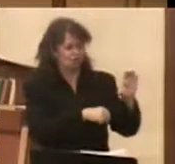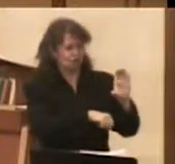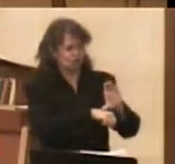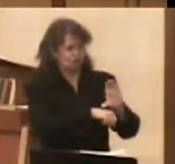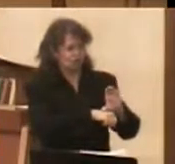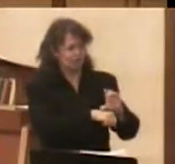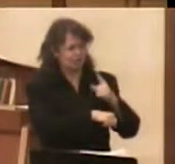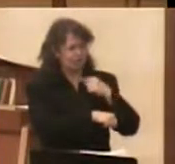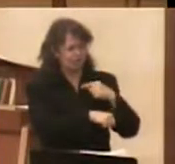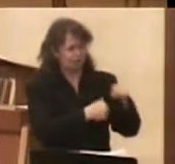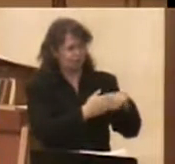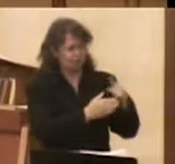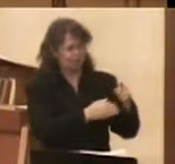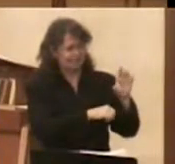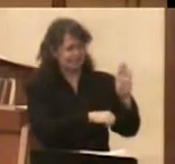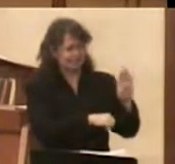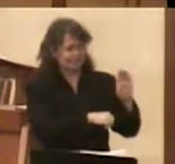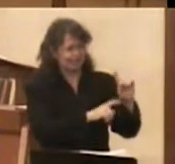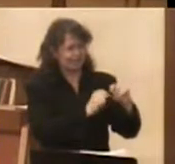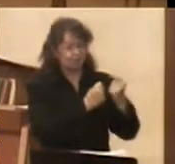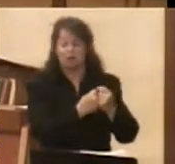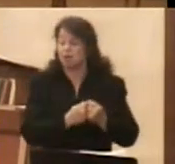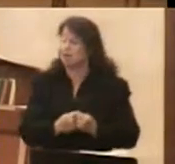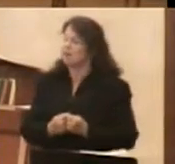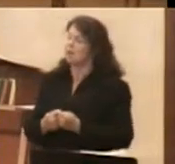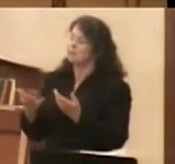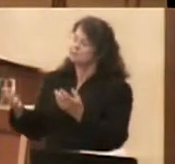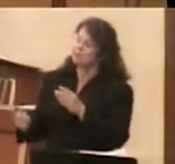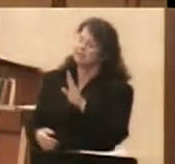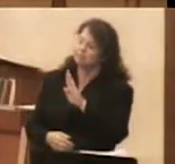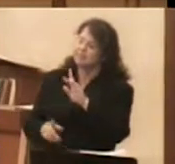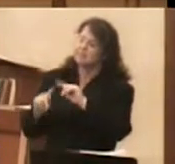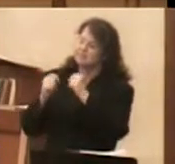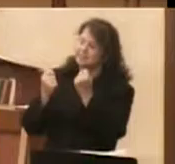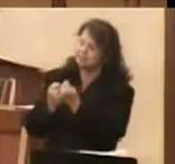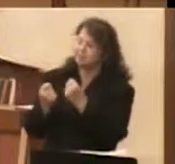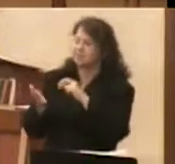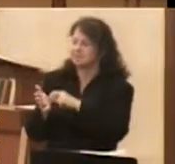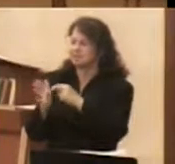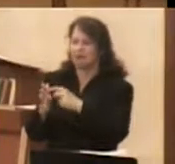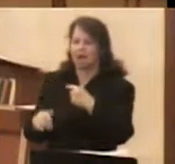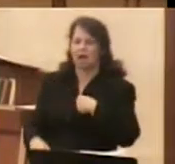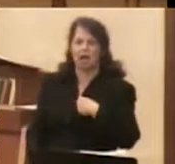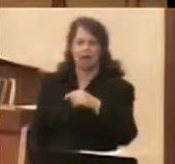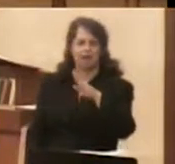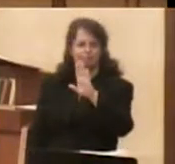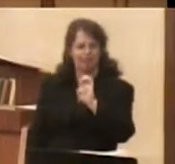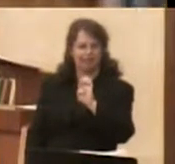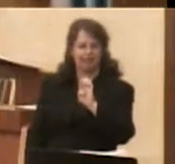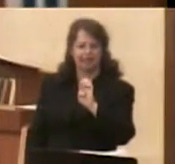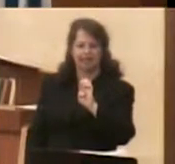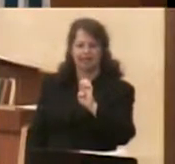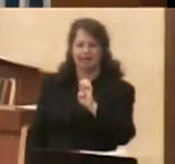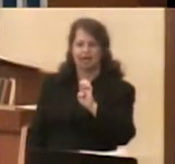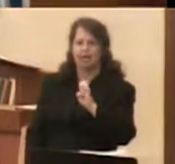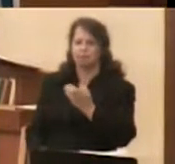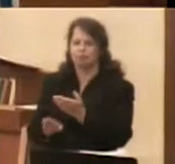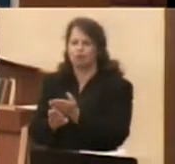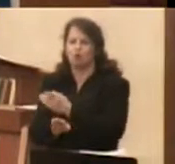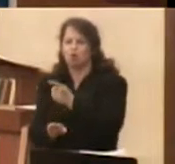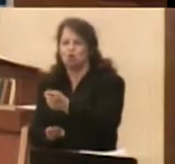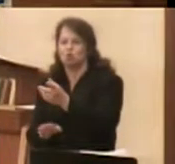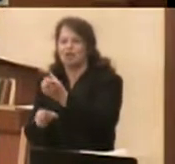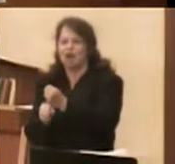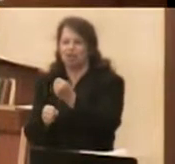B team. Well, he said, Pastor, the B team is this. I be before you got here. I